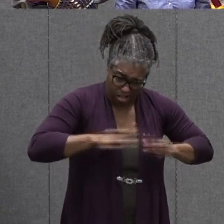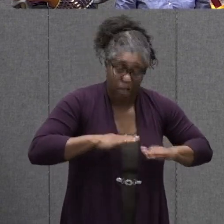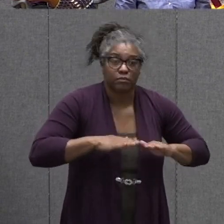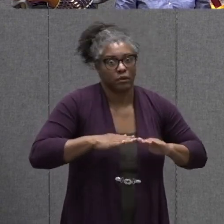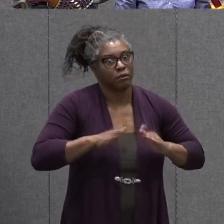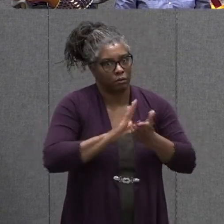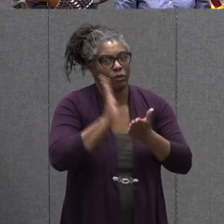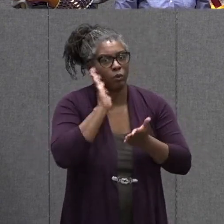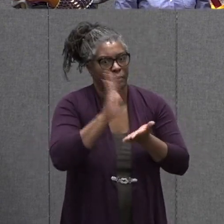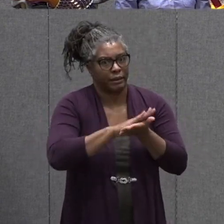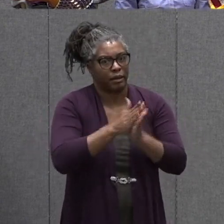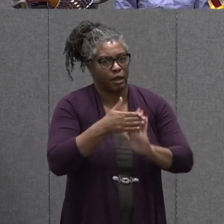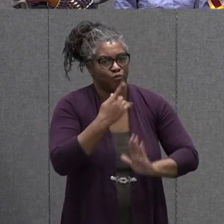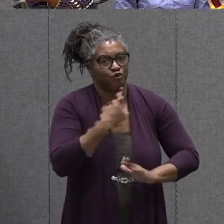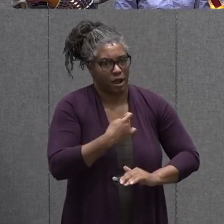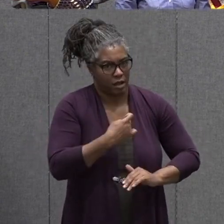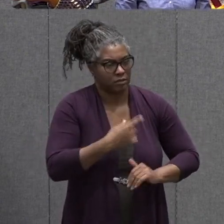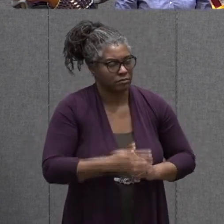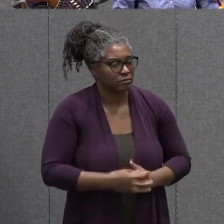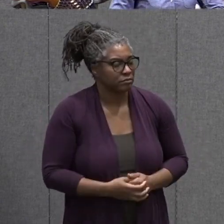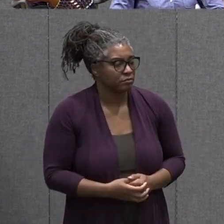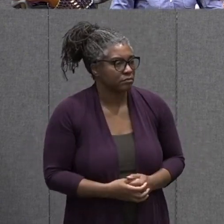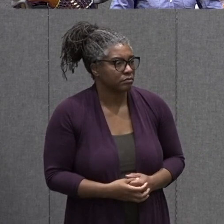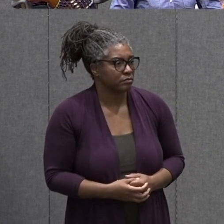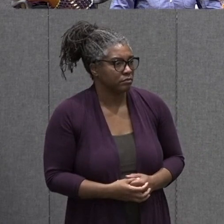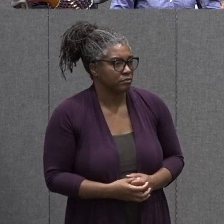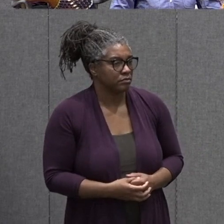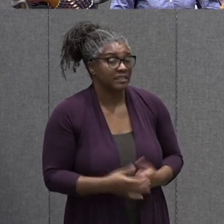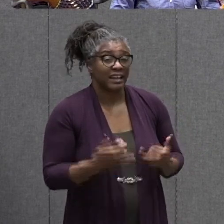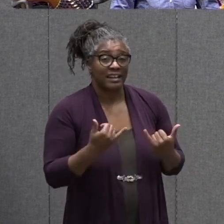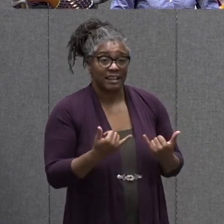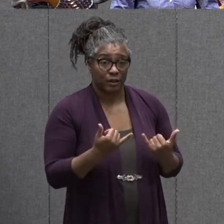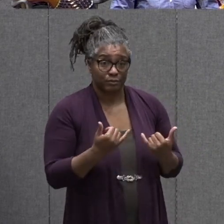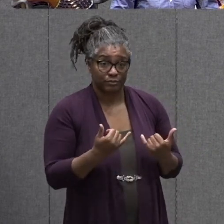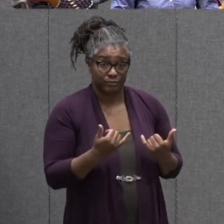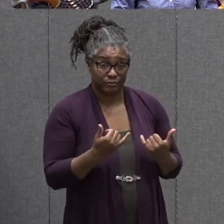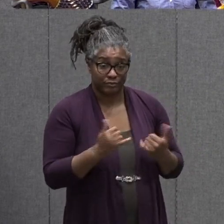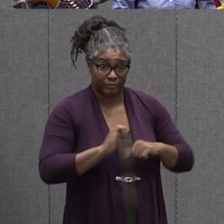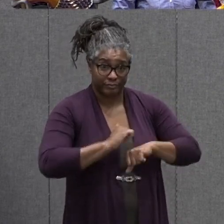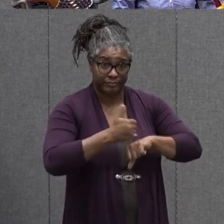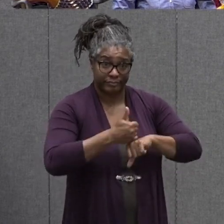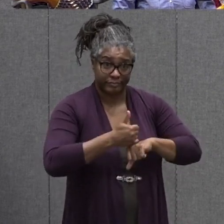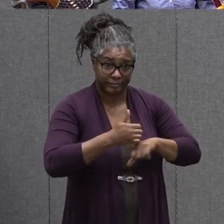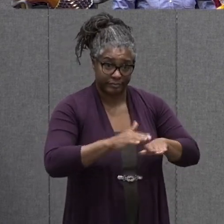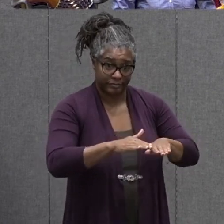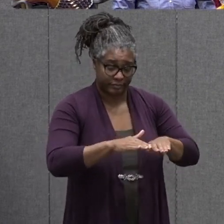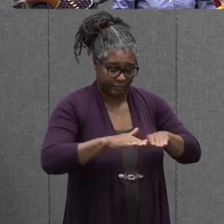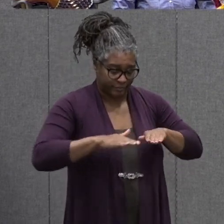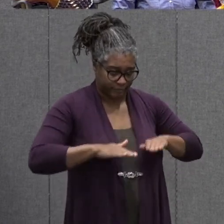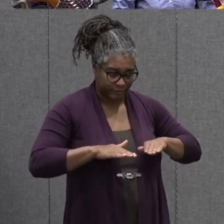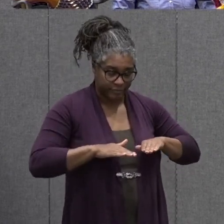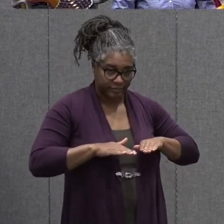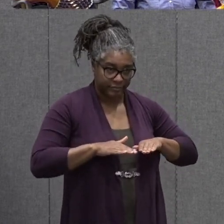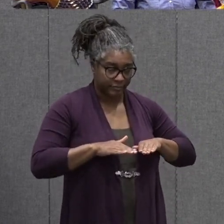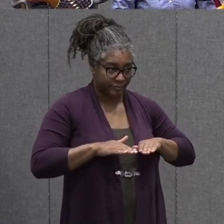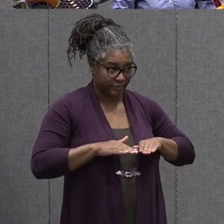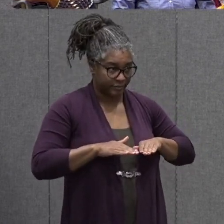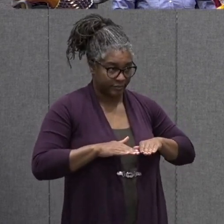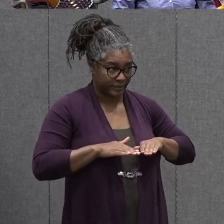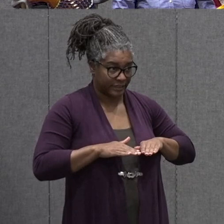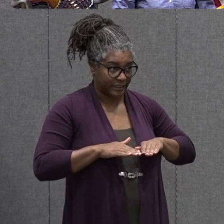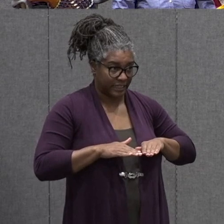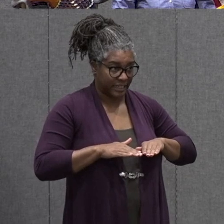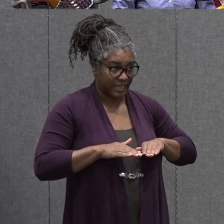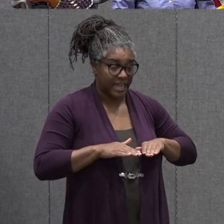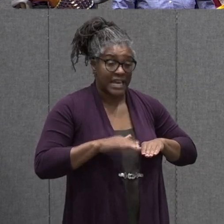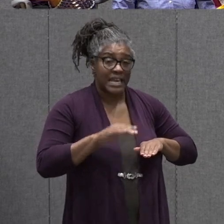So we're going to take our hands and we're going to put them on the edge. Now, if you've got a surface that you're going to play with one hand, or you've